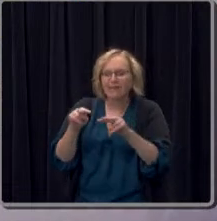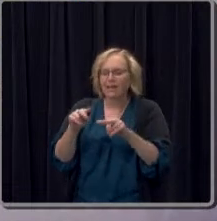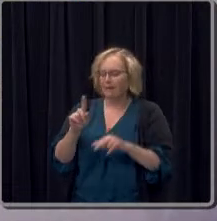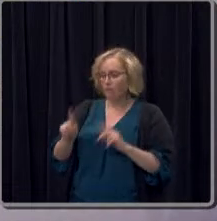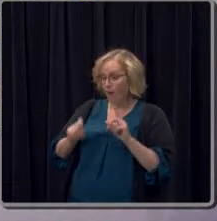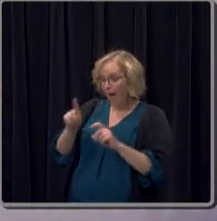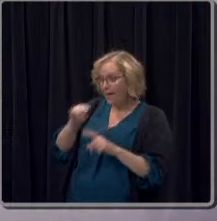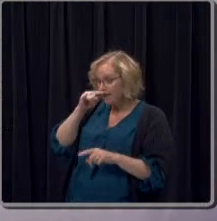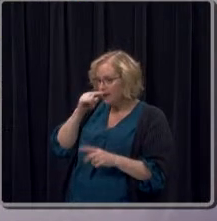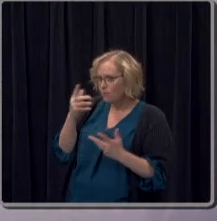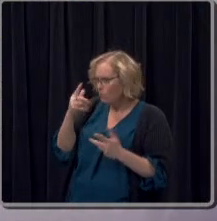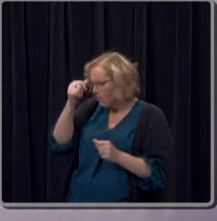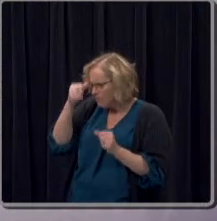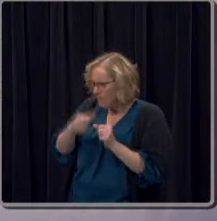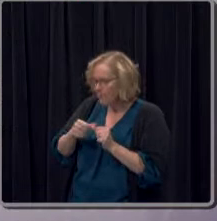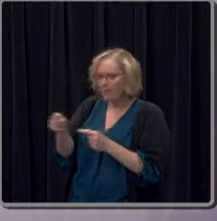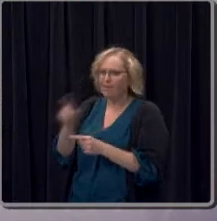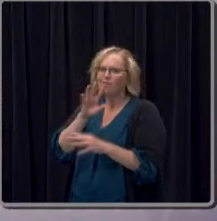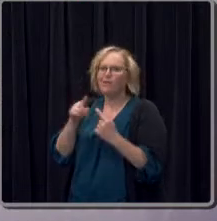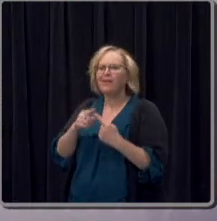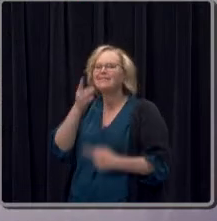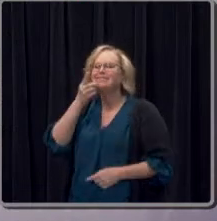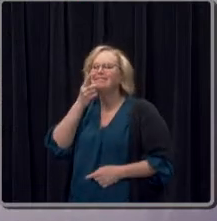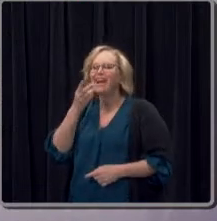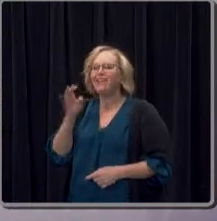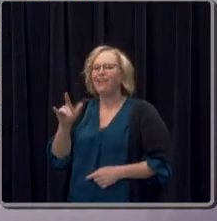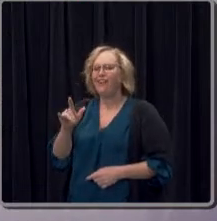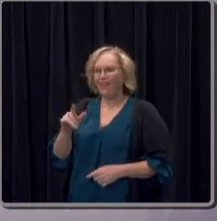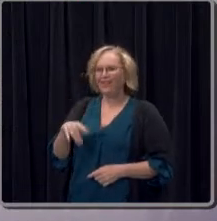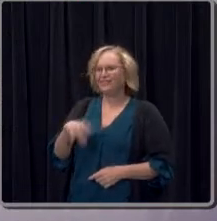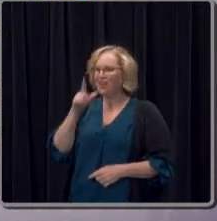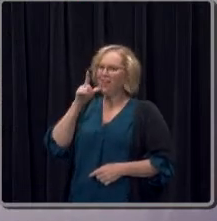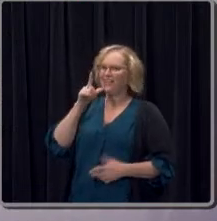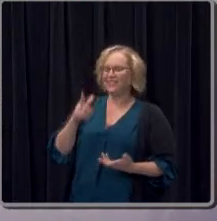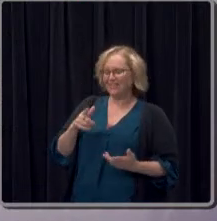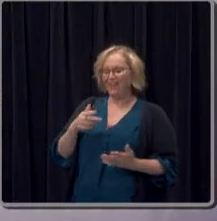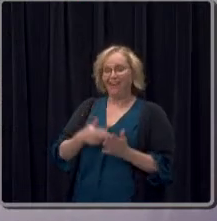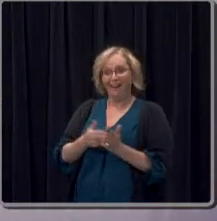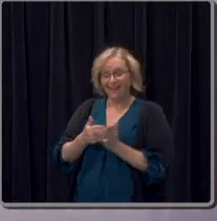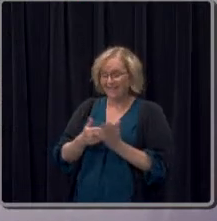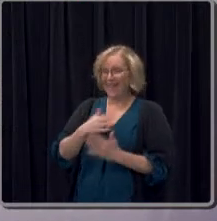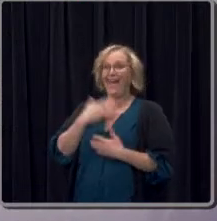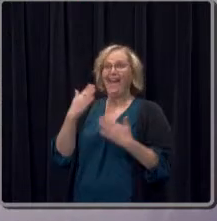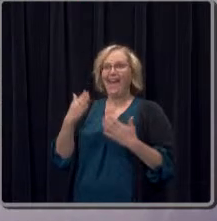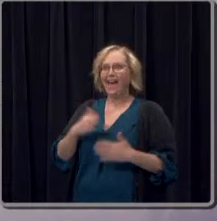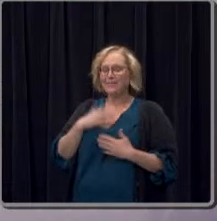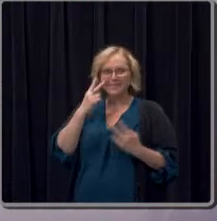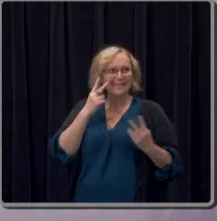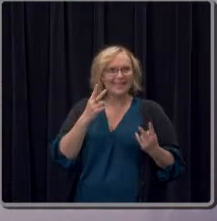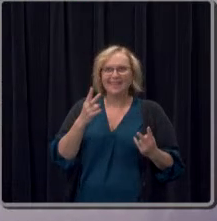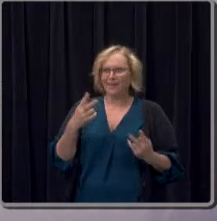remember is they talk about like the dining hall. Like they're honestly, they're really happy when they can